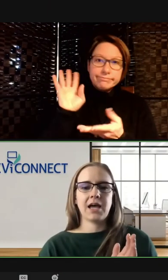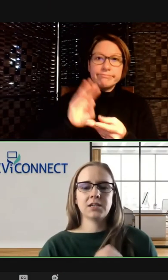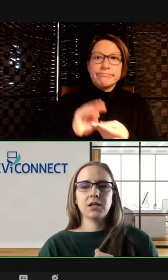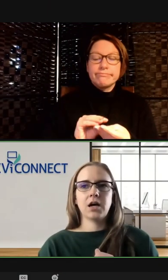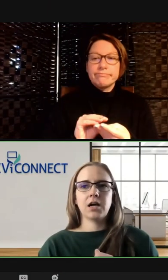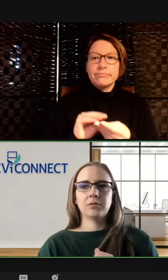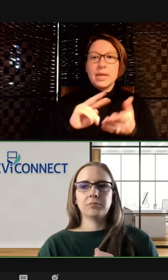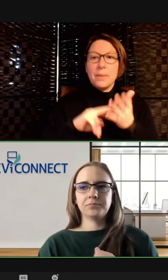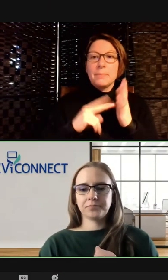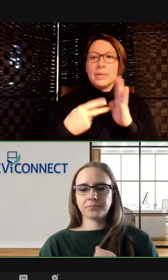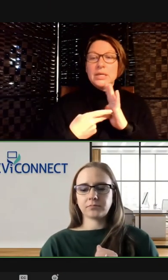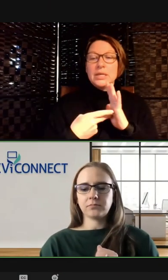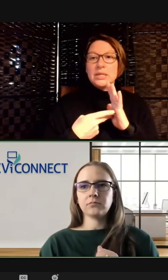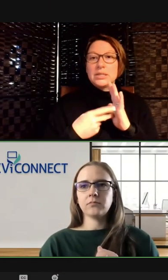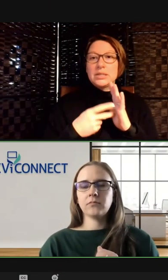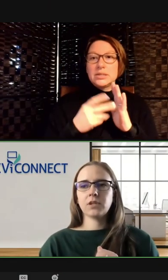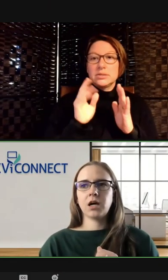that